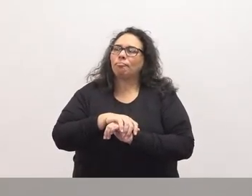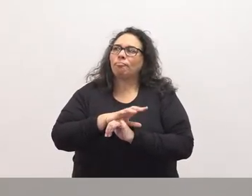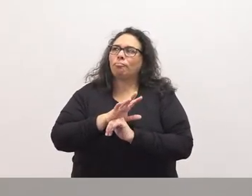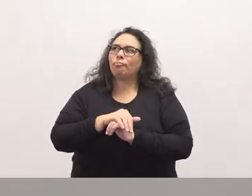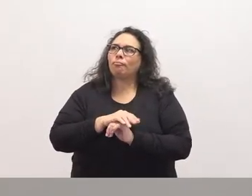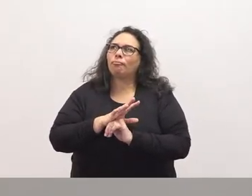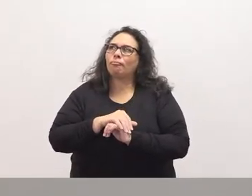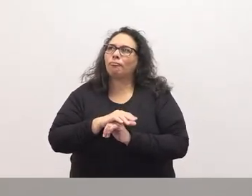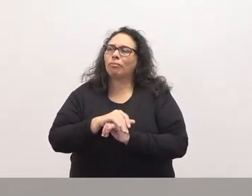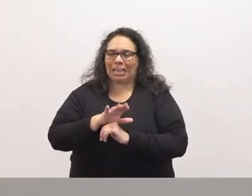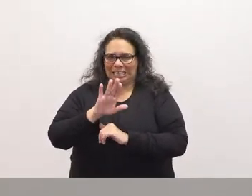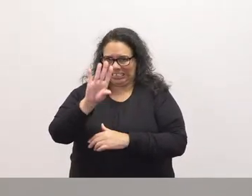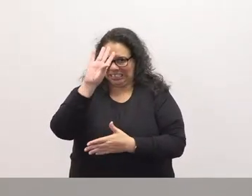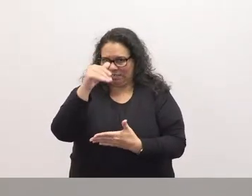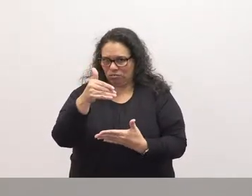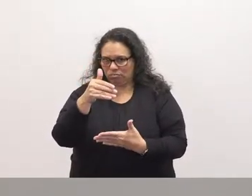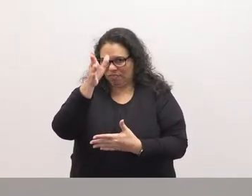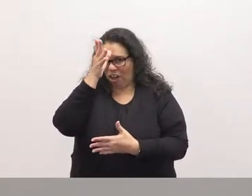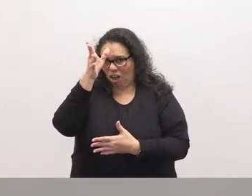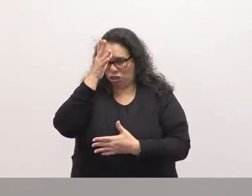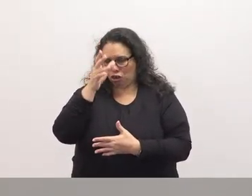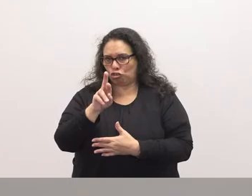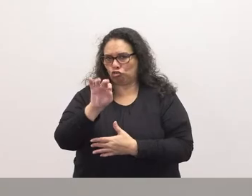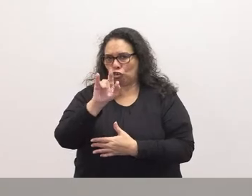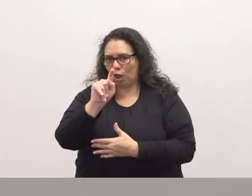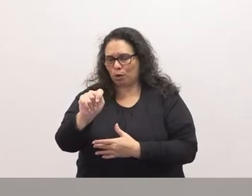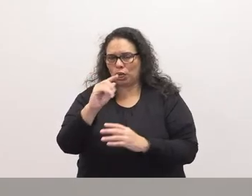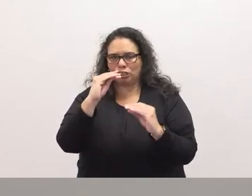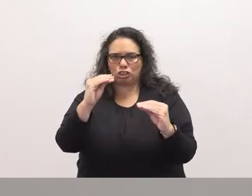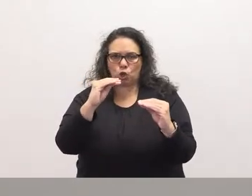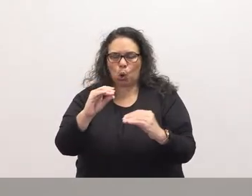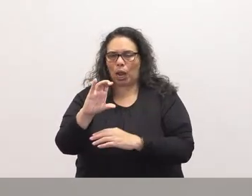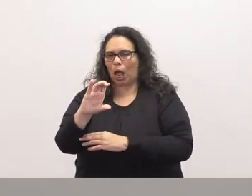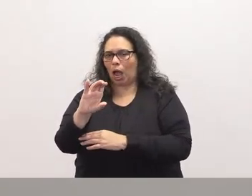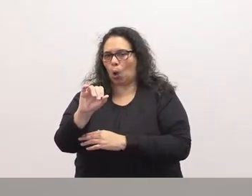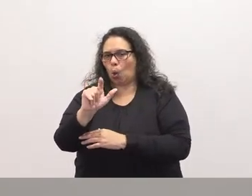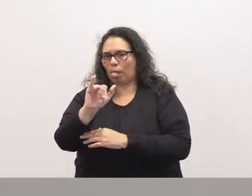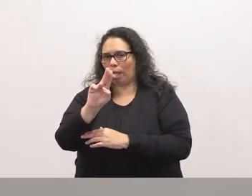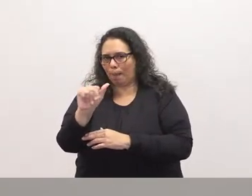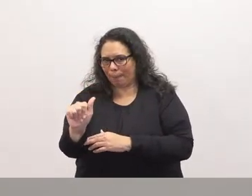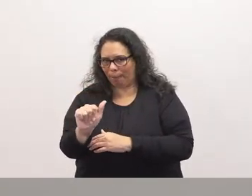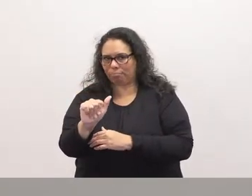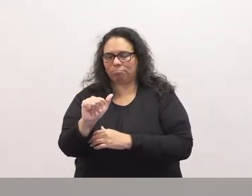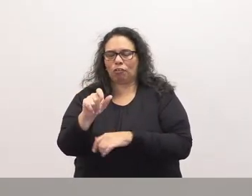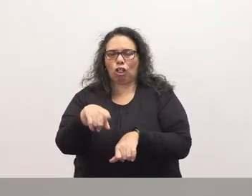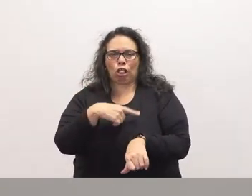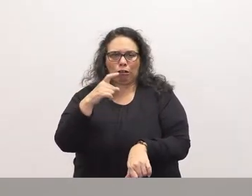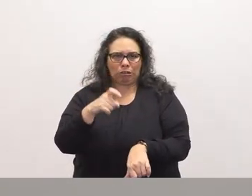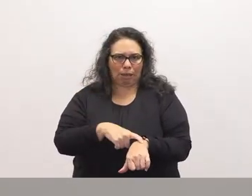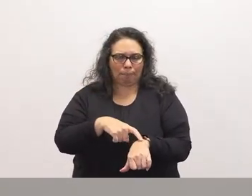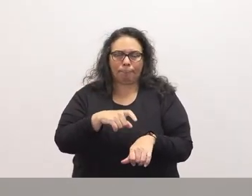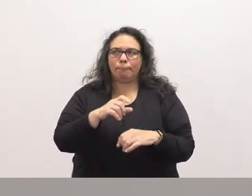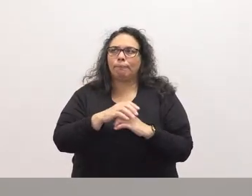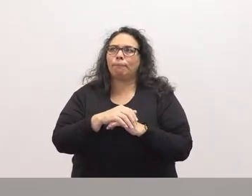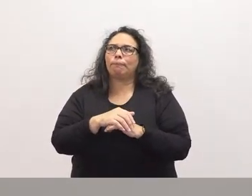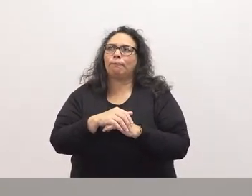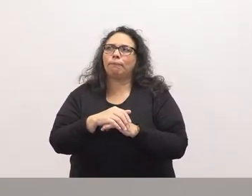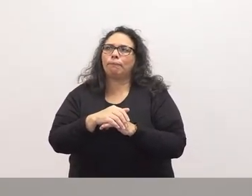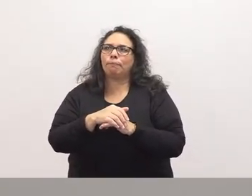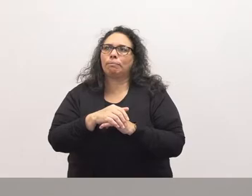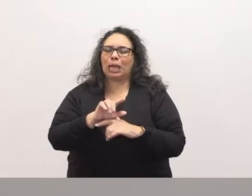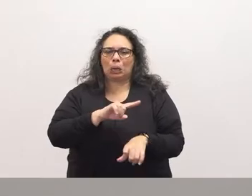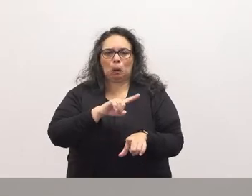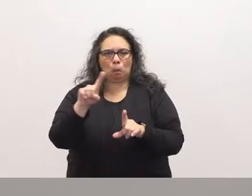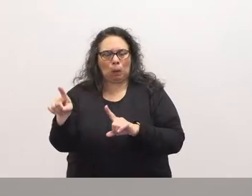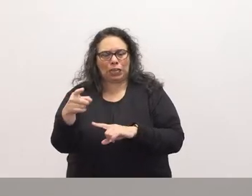Then his father, Robert, taught at Columbia for a long time. And then when Staunton went to